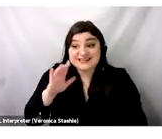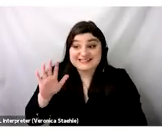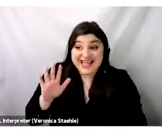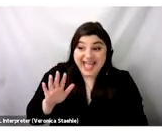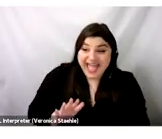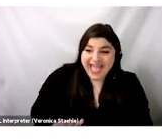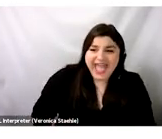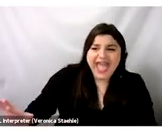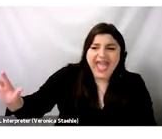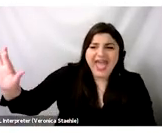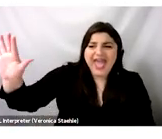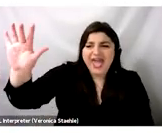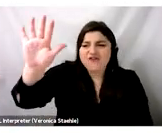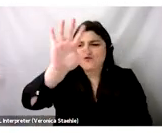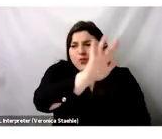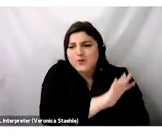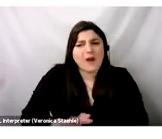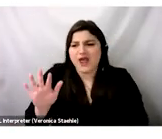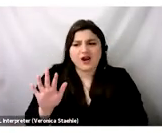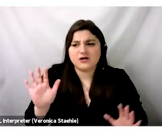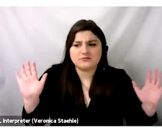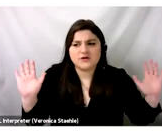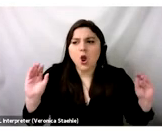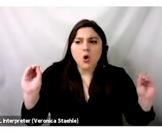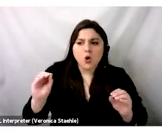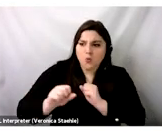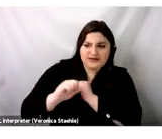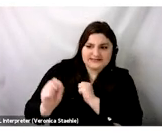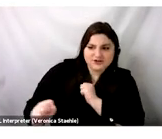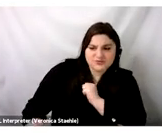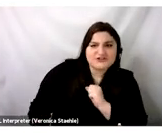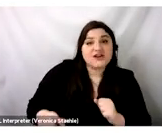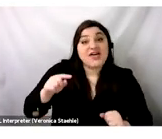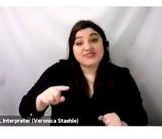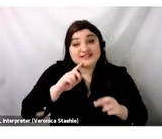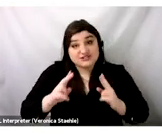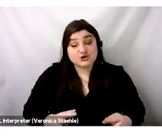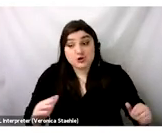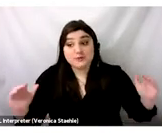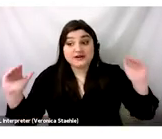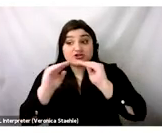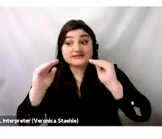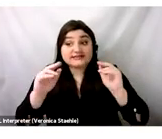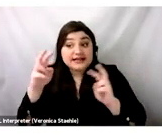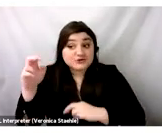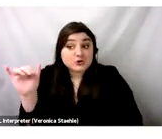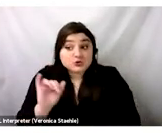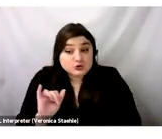hyperbole. Microplastics are an environmental justice issue. We're talking about human health. And I think that in terms of